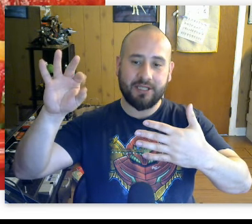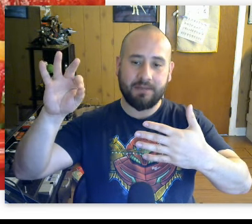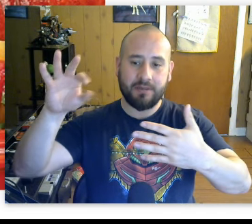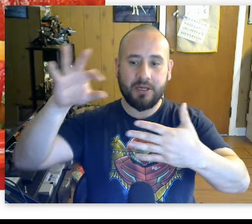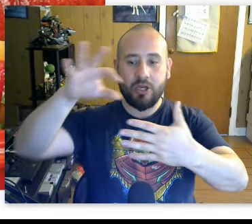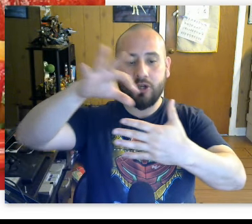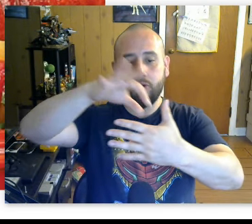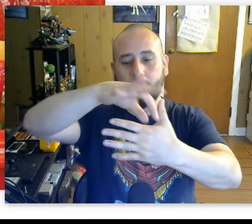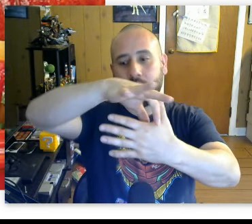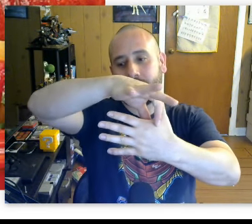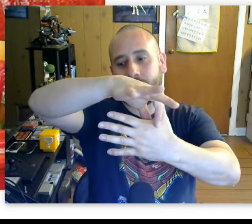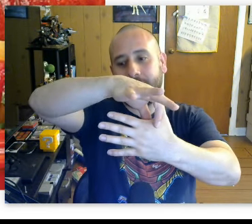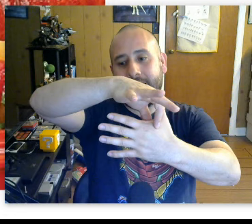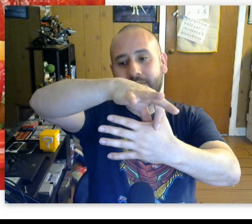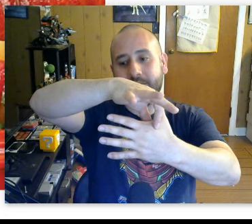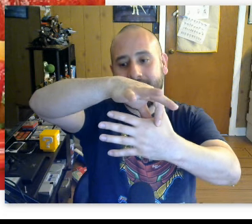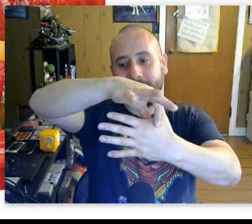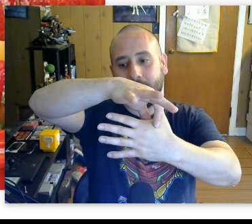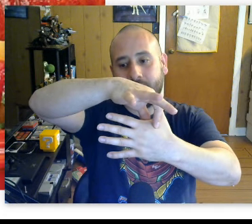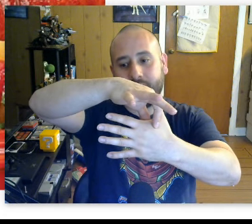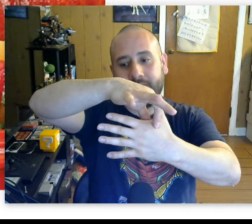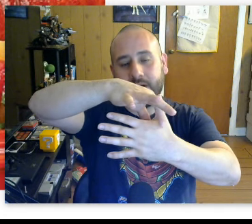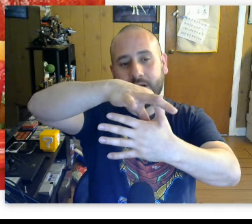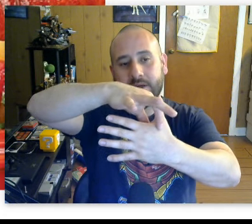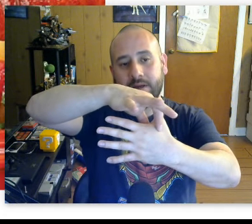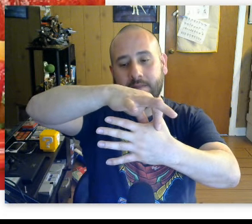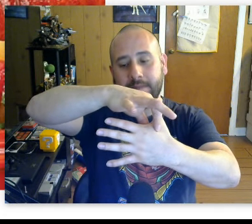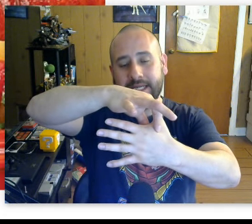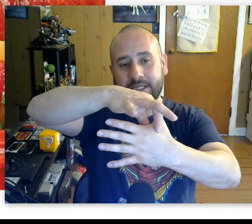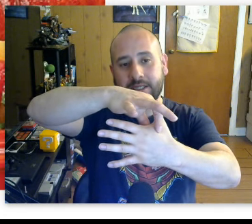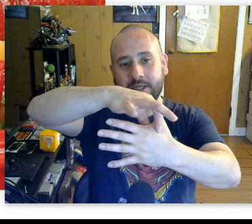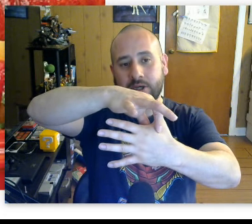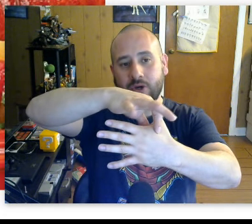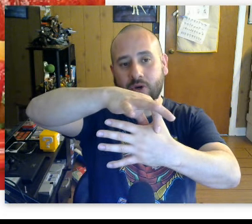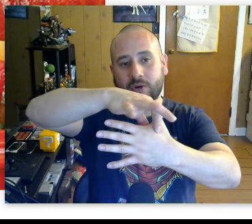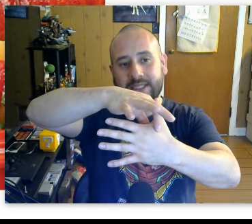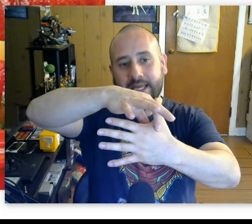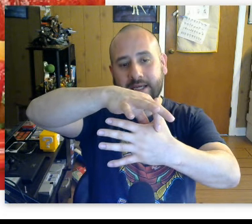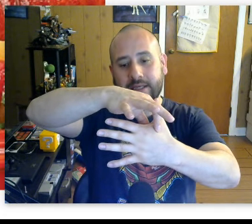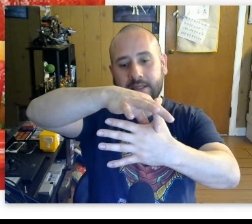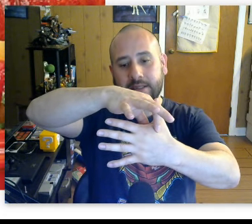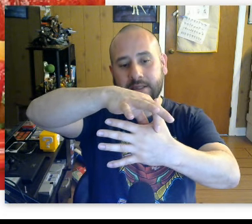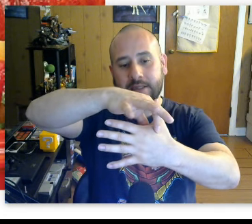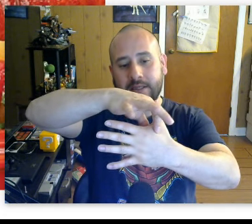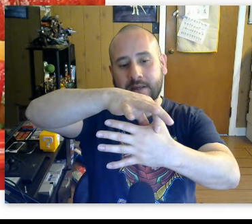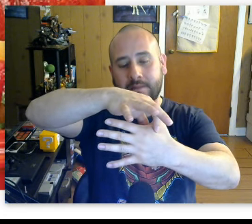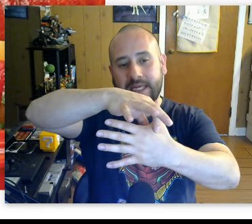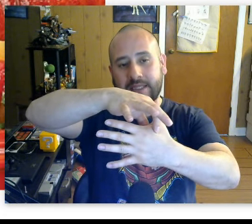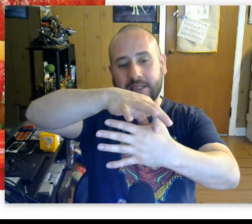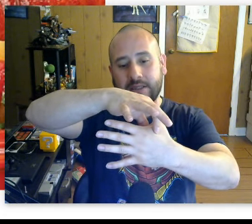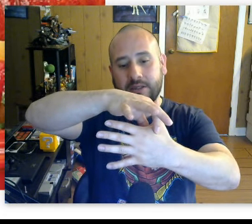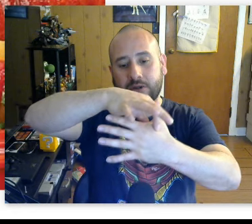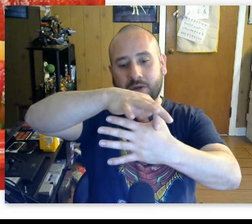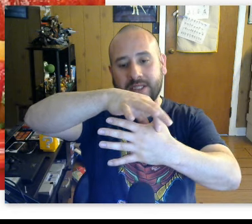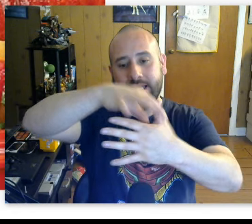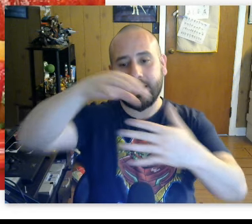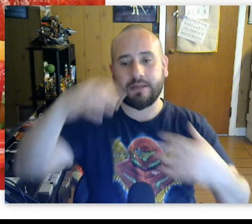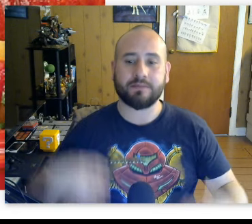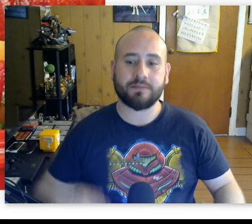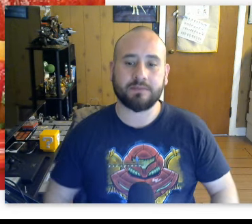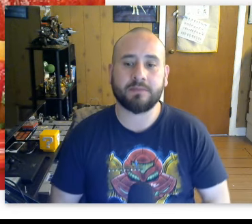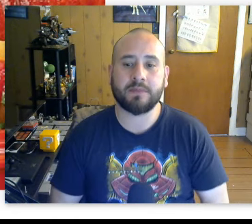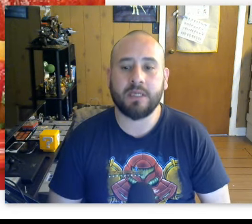hand shape. You are going to grab the meaty part of your finger. Meat or steak? Meat or